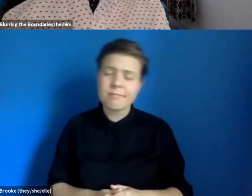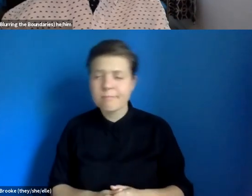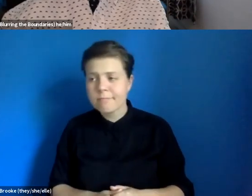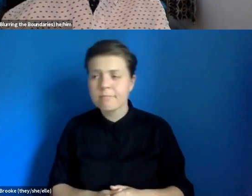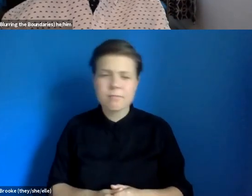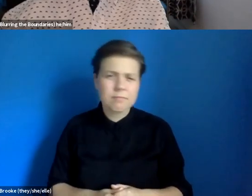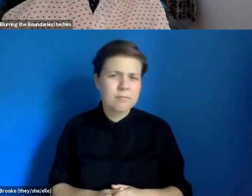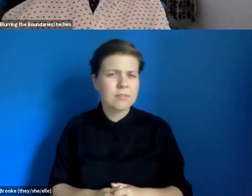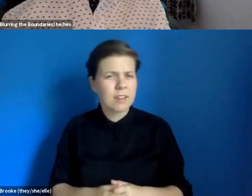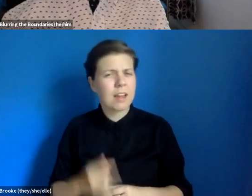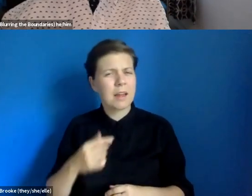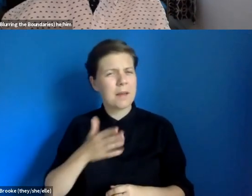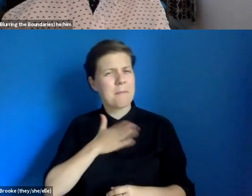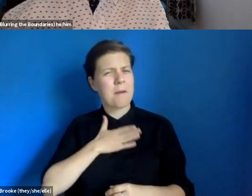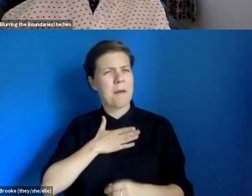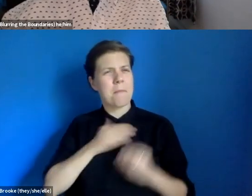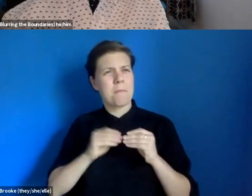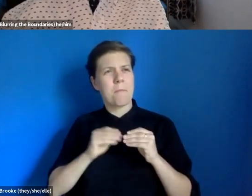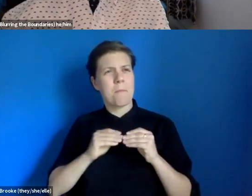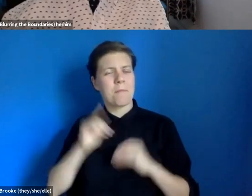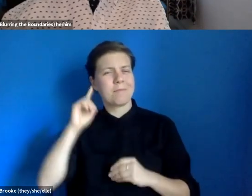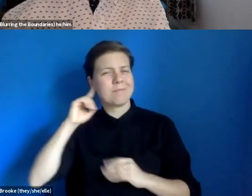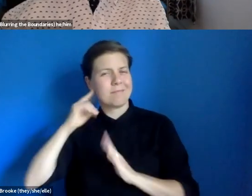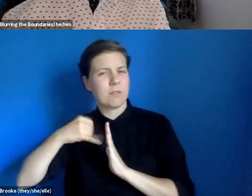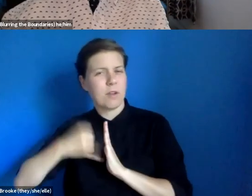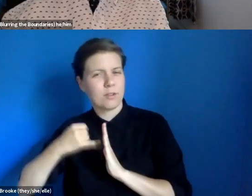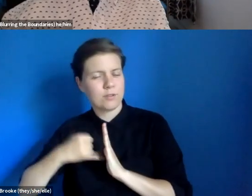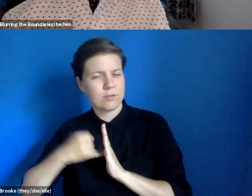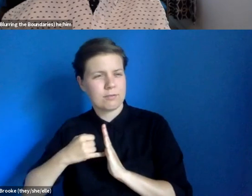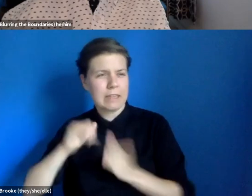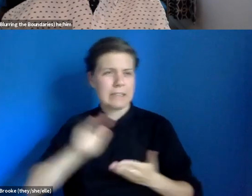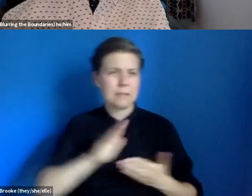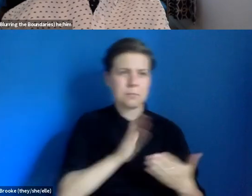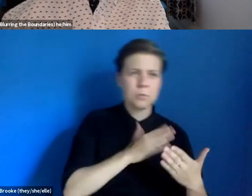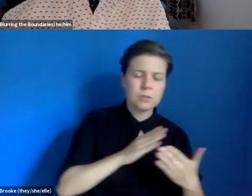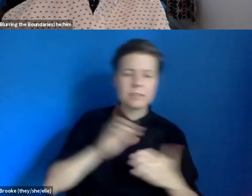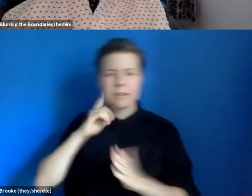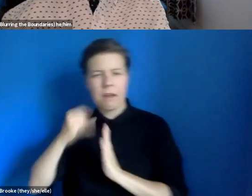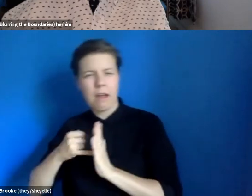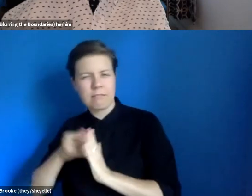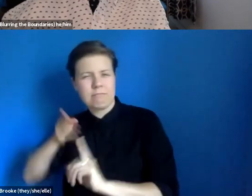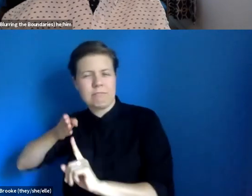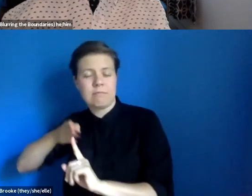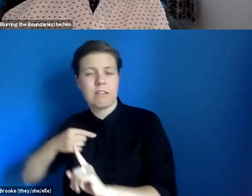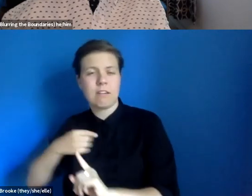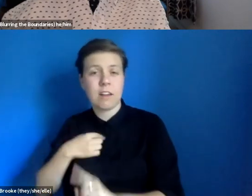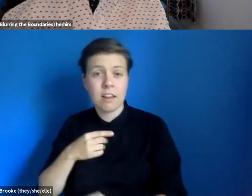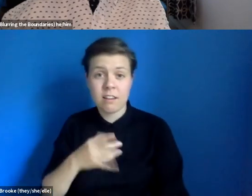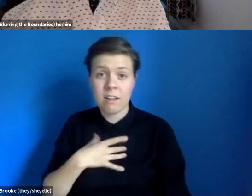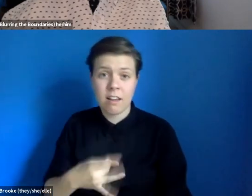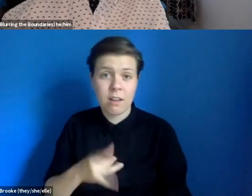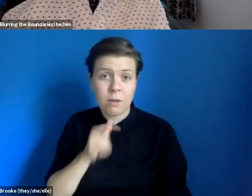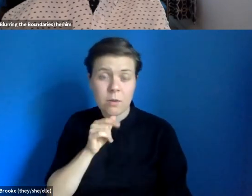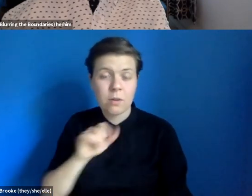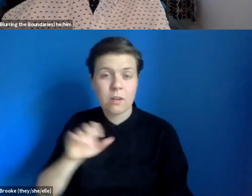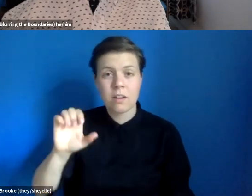on the sound art installation side, I'm a really big fan of a sound artist, Christine